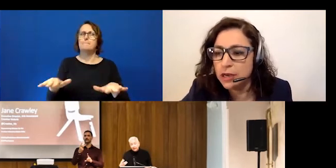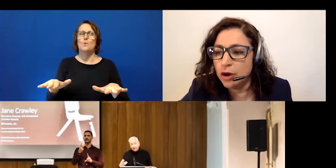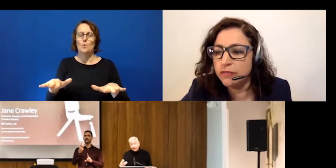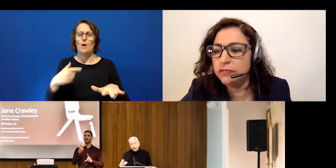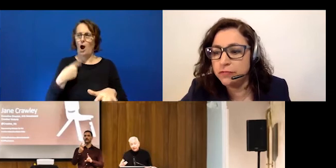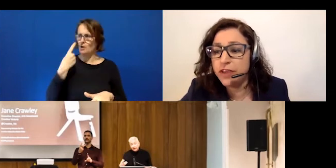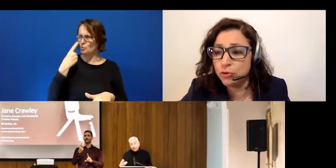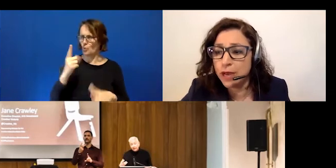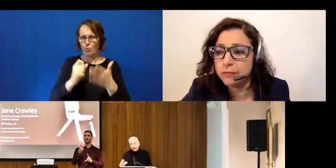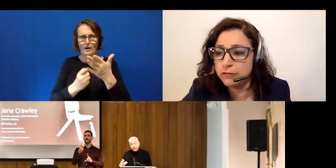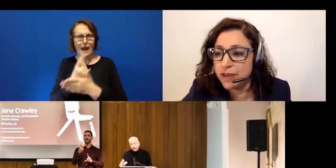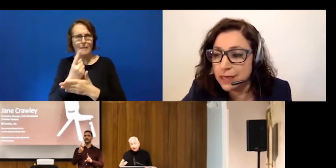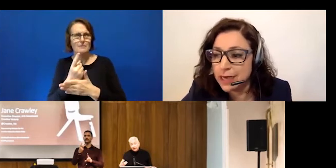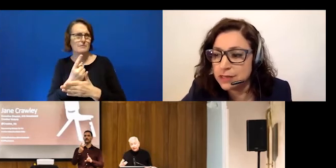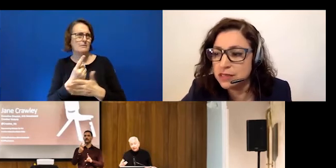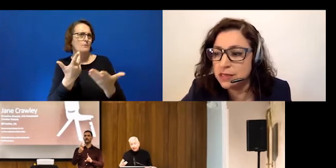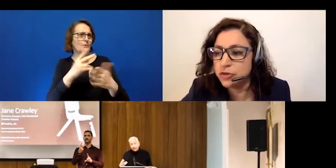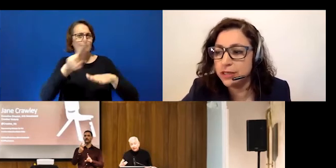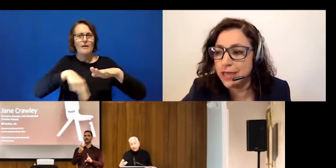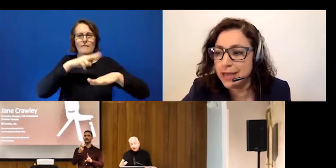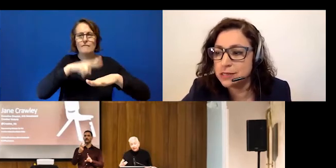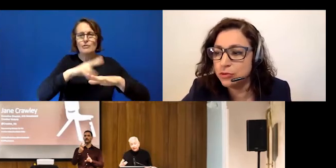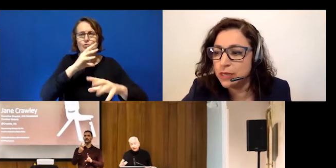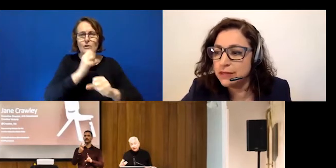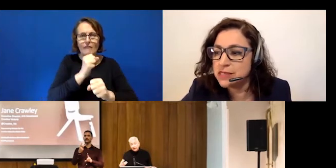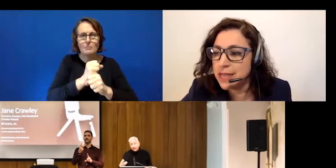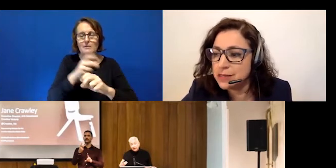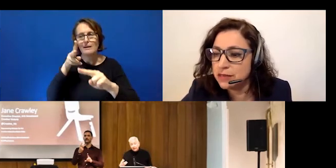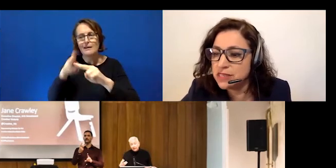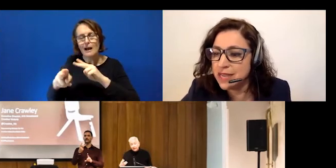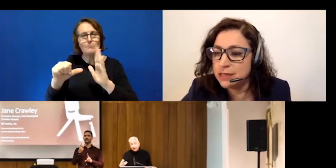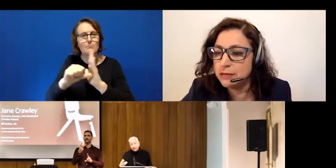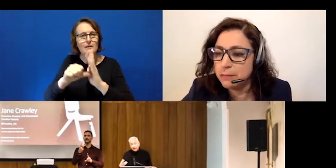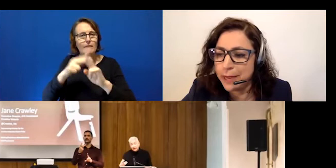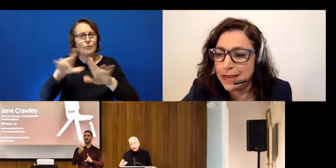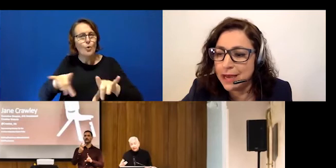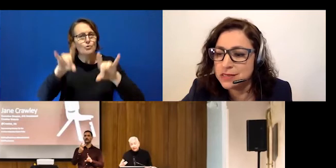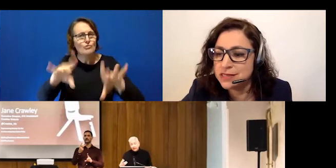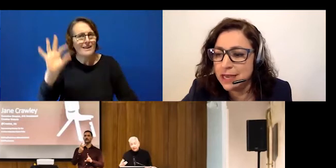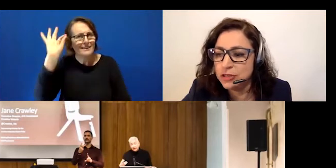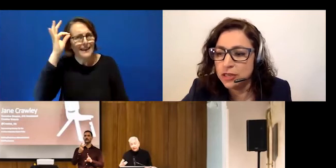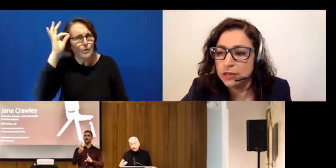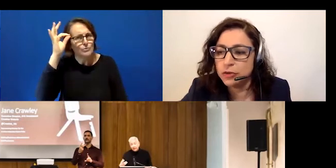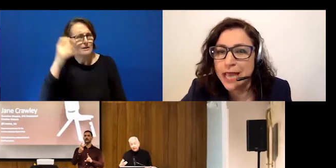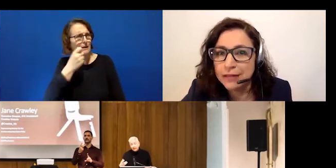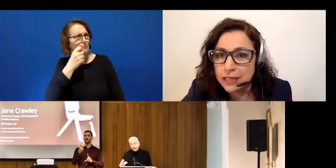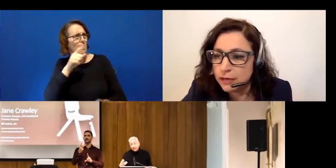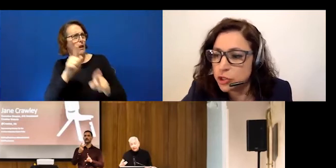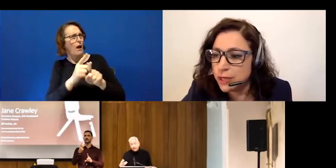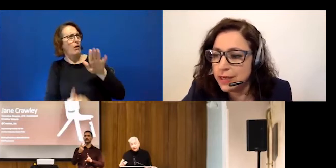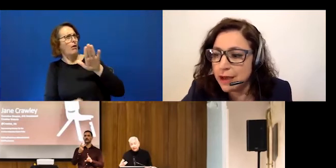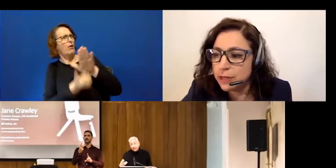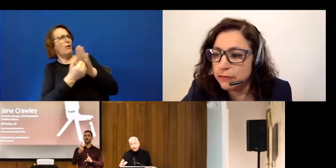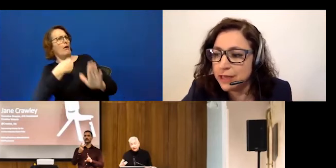others of the federal government funding cuts to the Australia Council, the sense of a sector being under siege, the reality